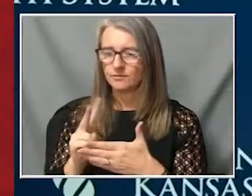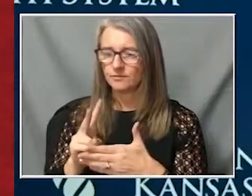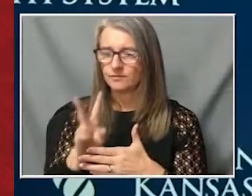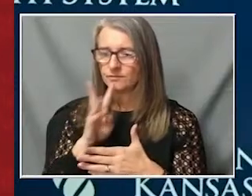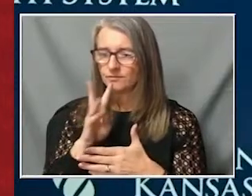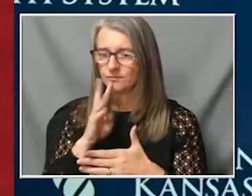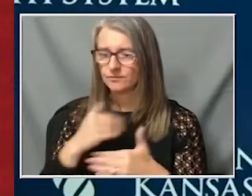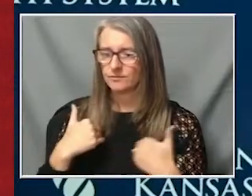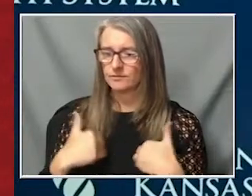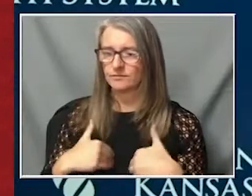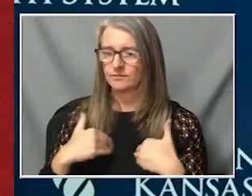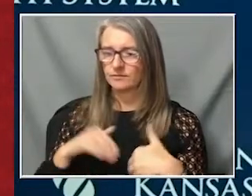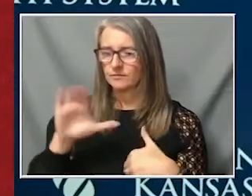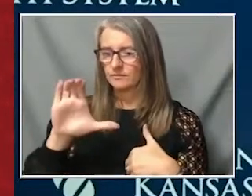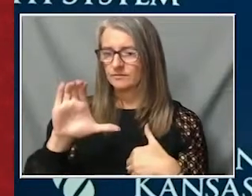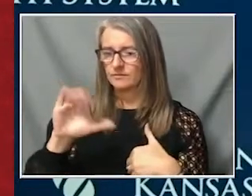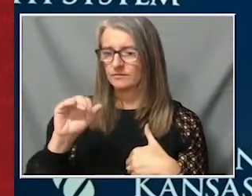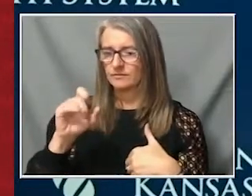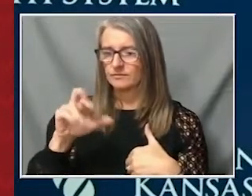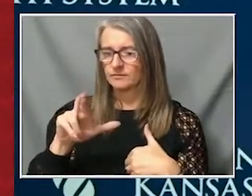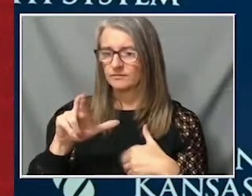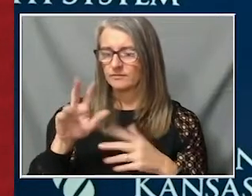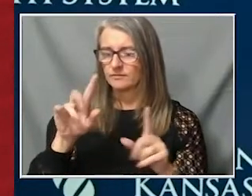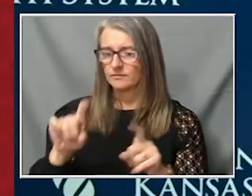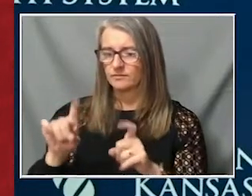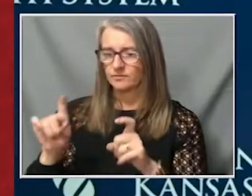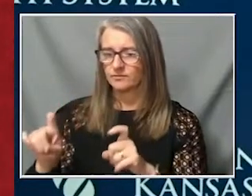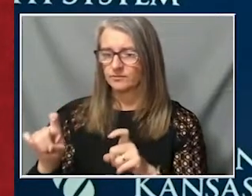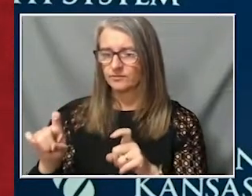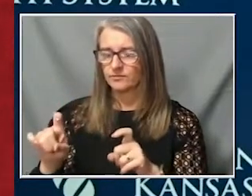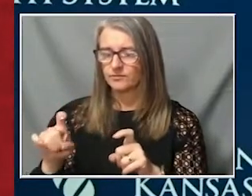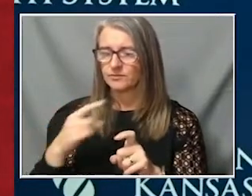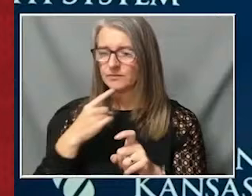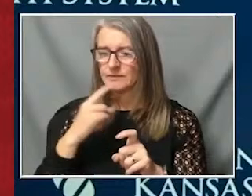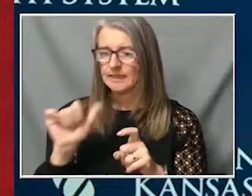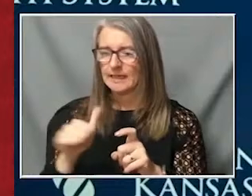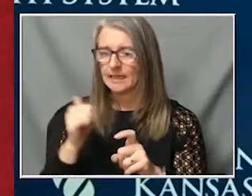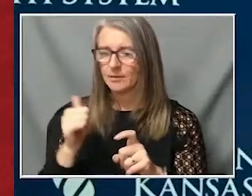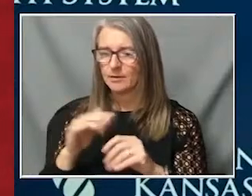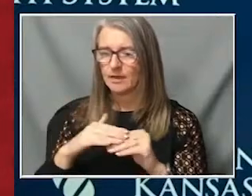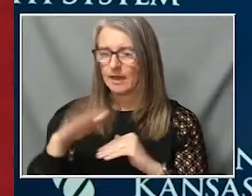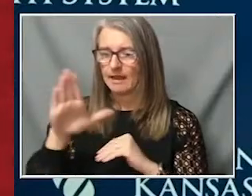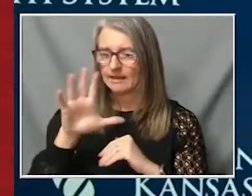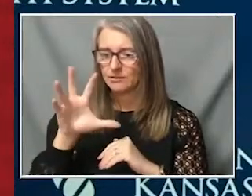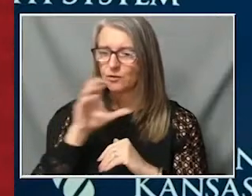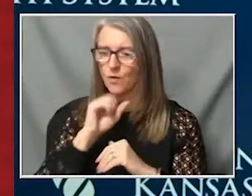cancer screening, and so I would say anybody that's above age 50, mm-hmm.